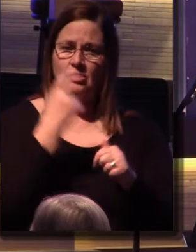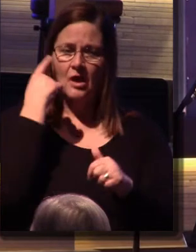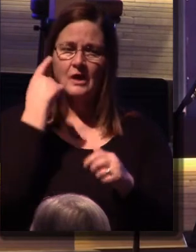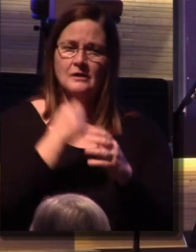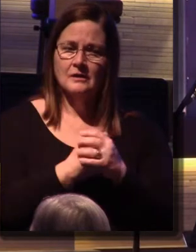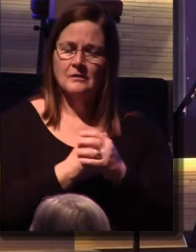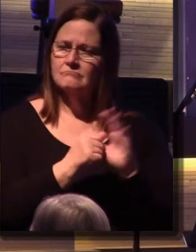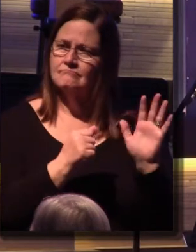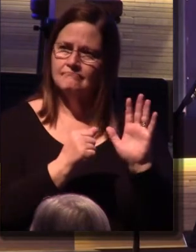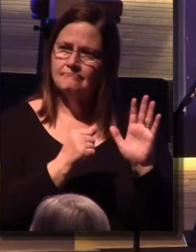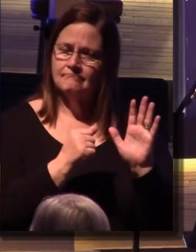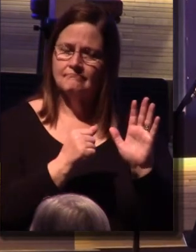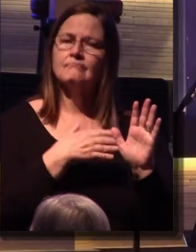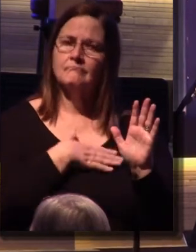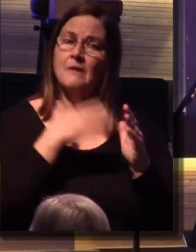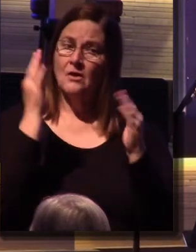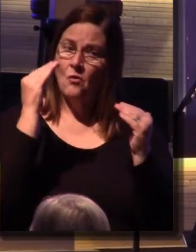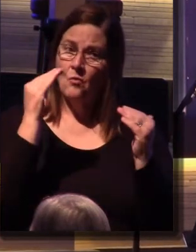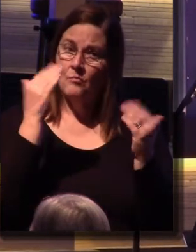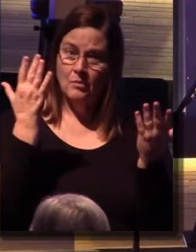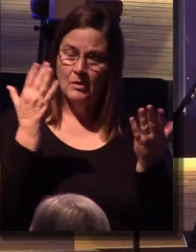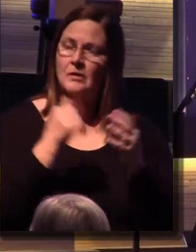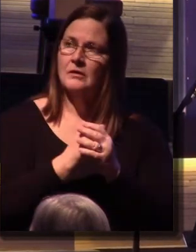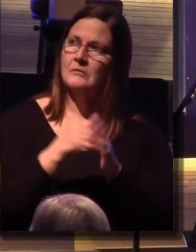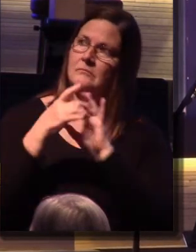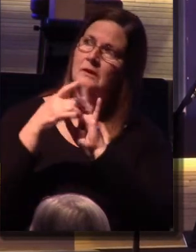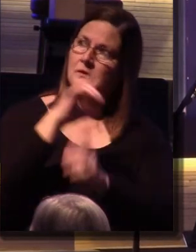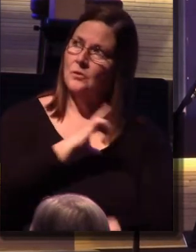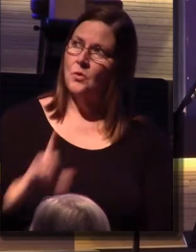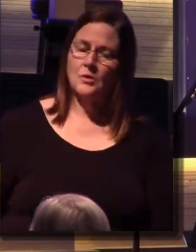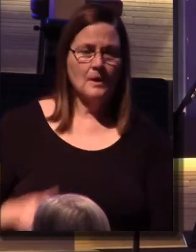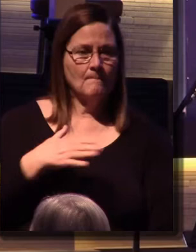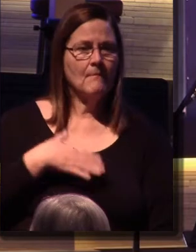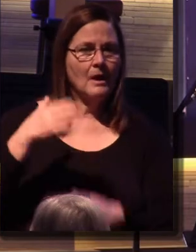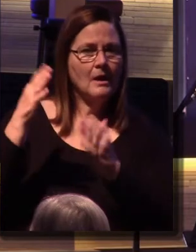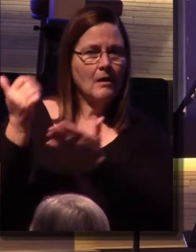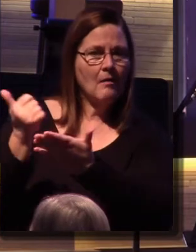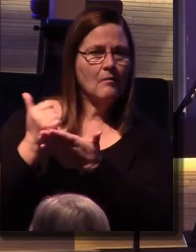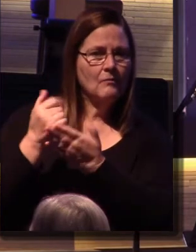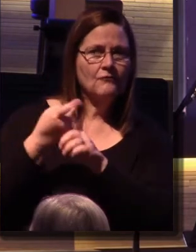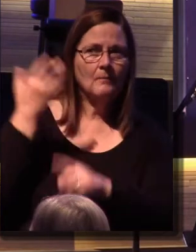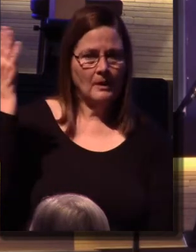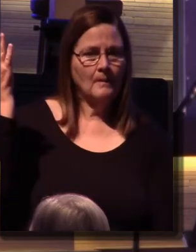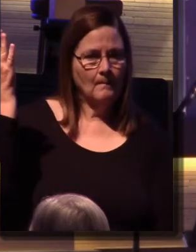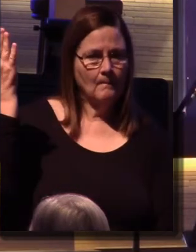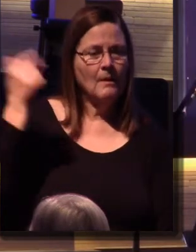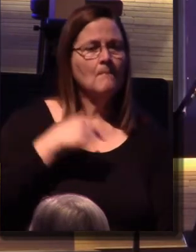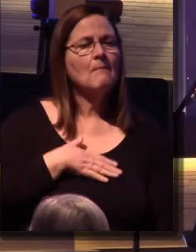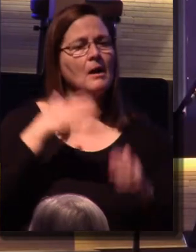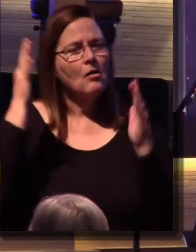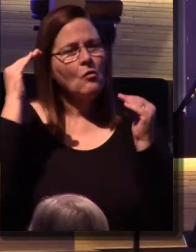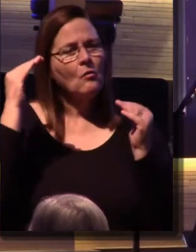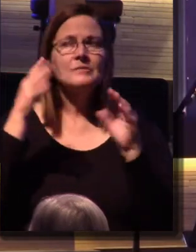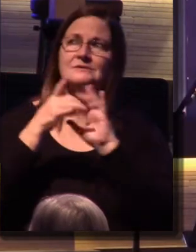first thought was, no, my hope is in the Lord. My help comes from him. My hope is